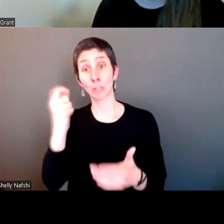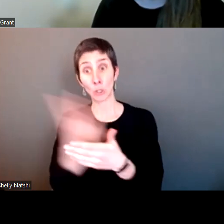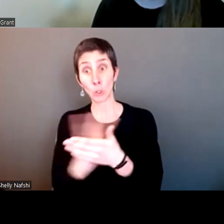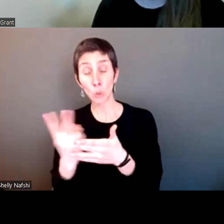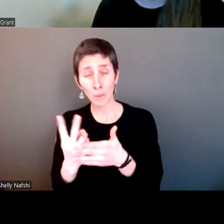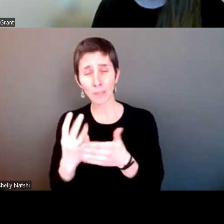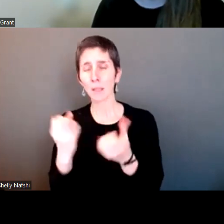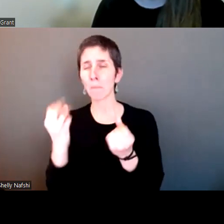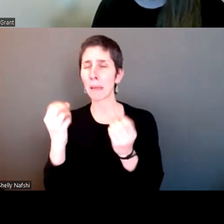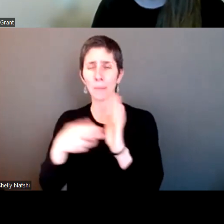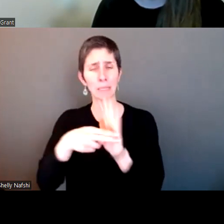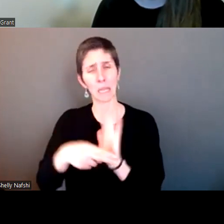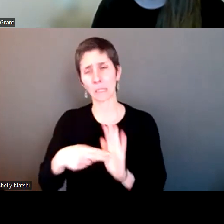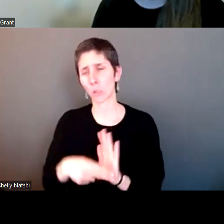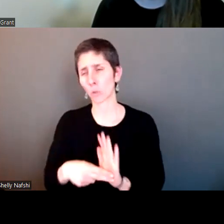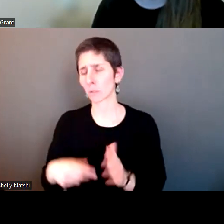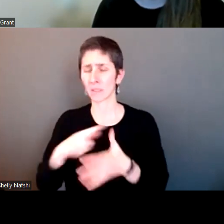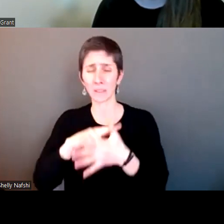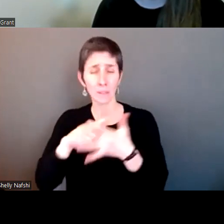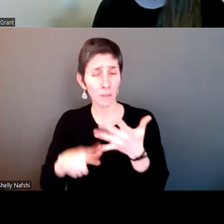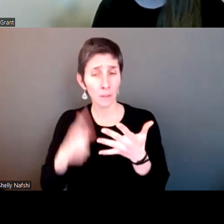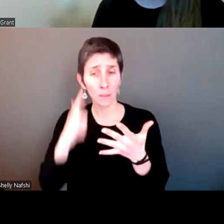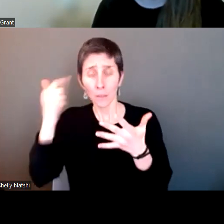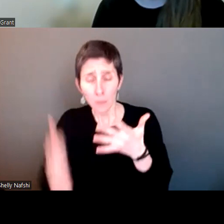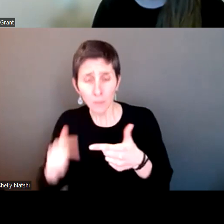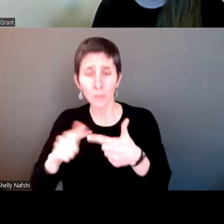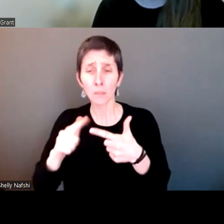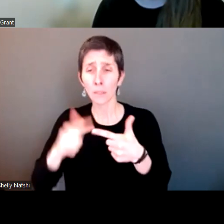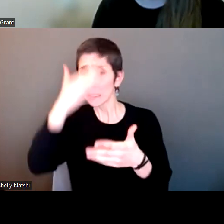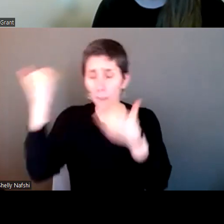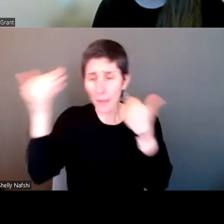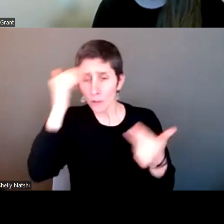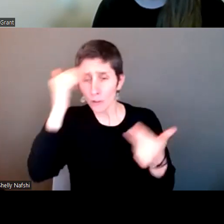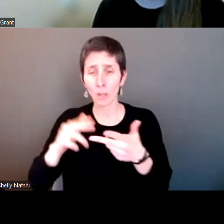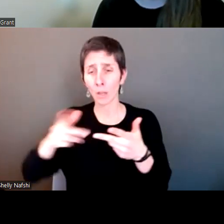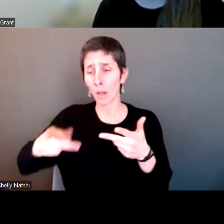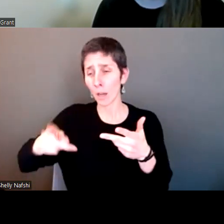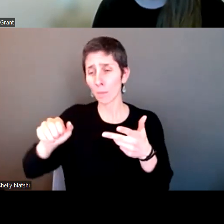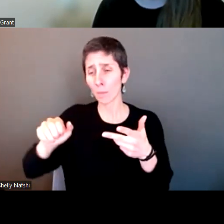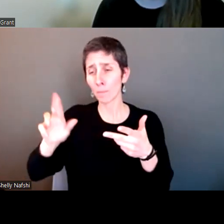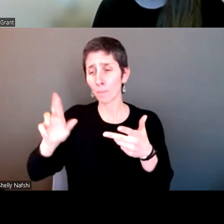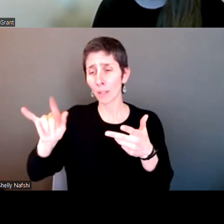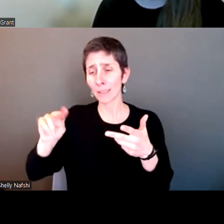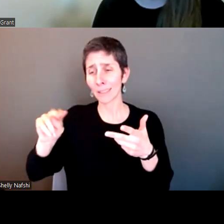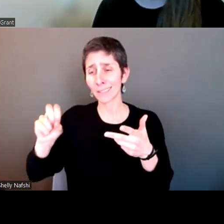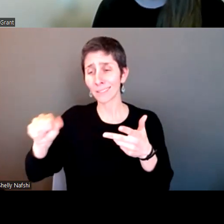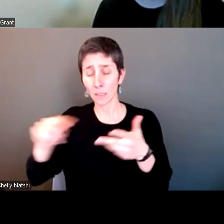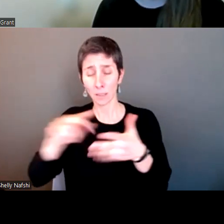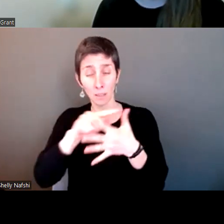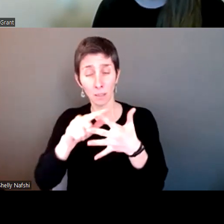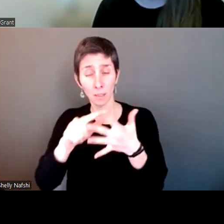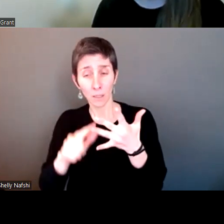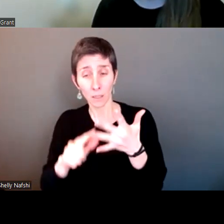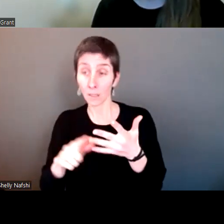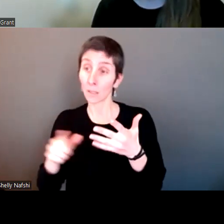He had Parkinson's, early stages of Parkinson's. He had early stages of dementia. And the behaviors that were people talking about were